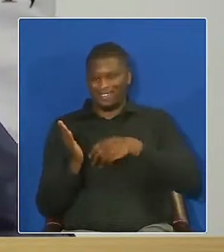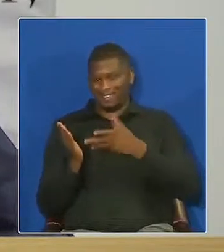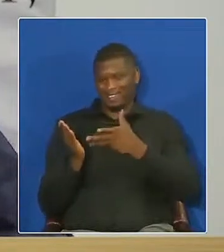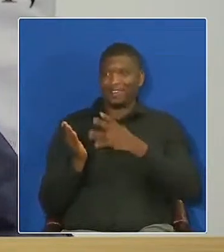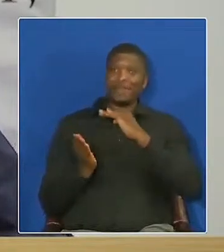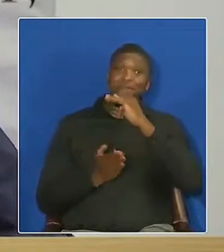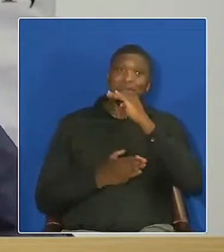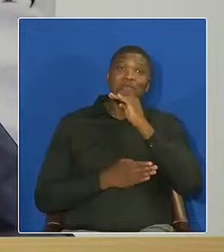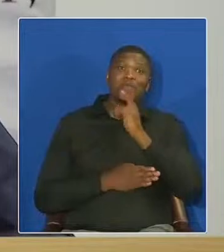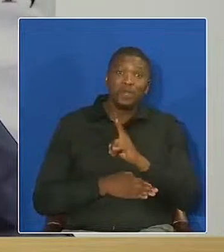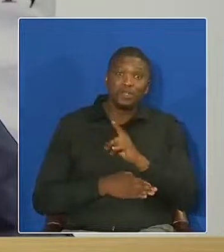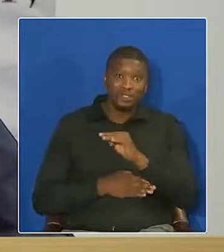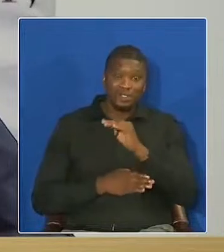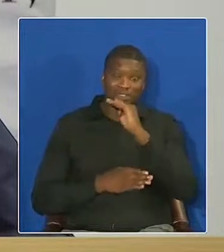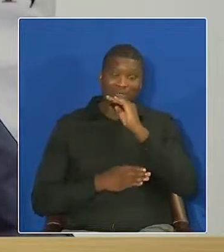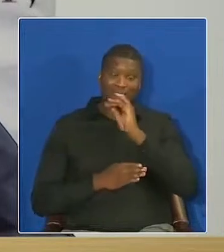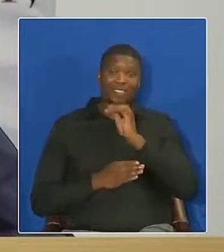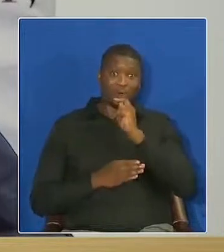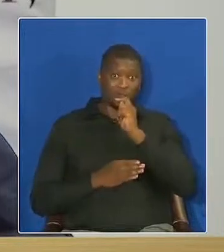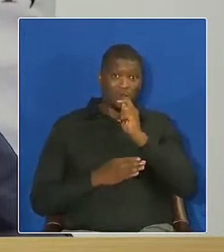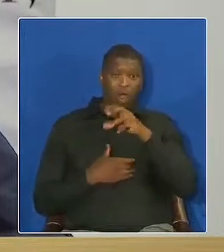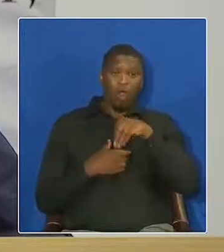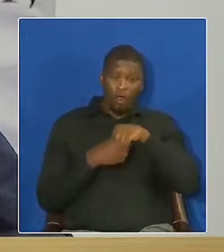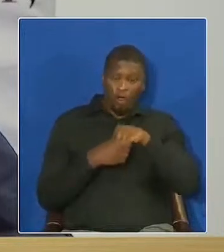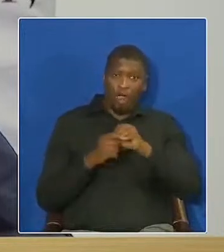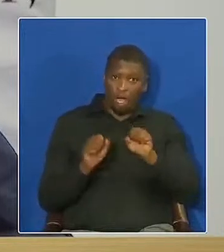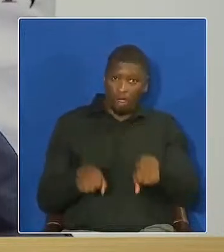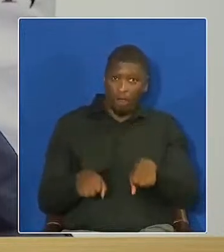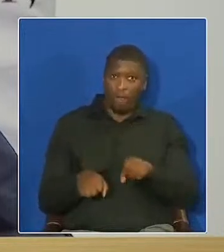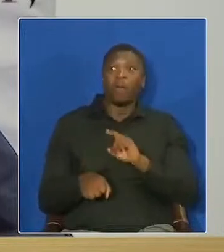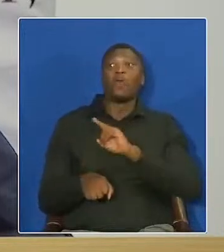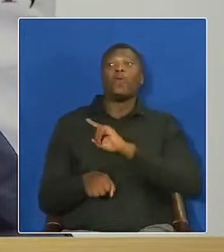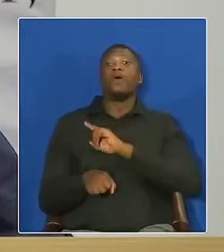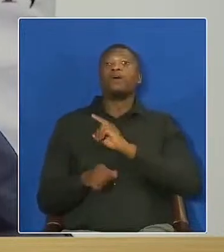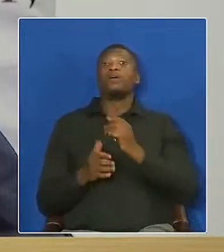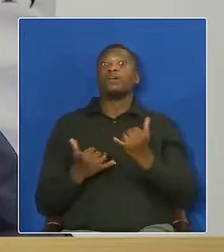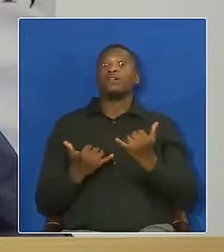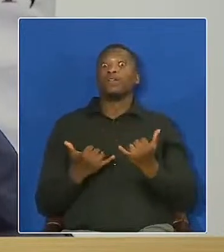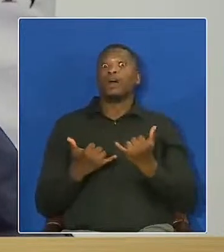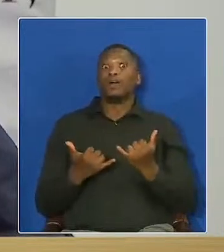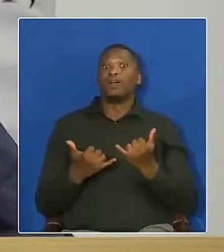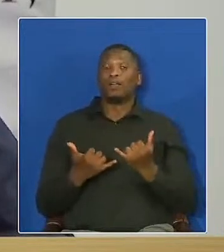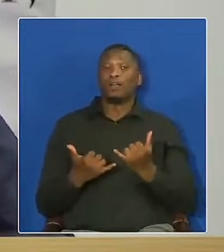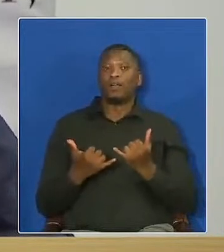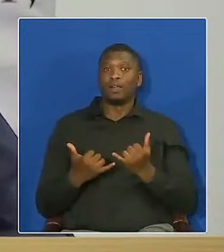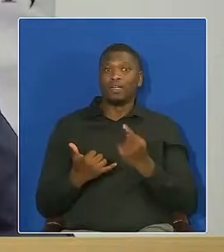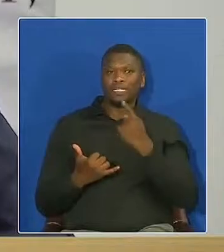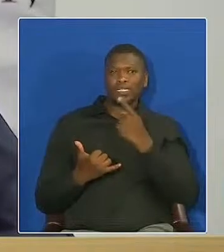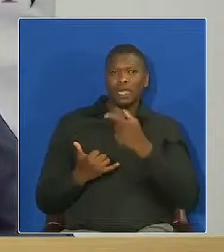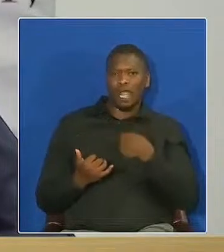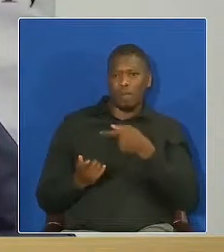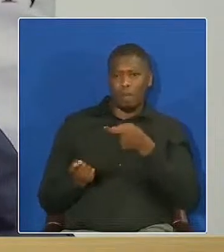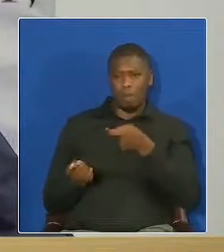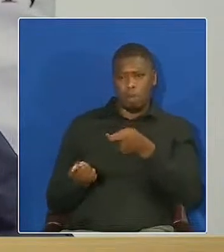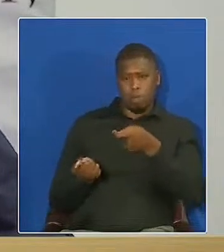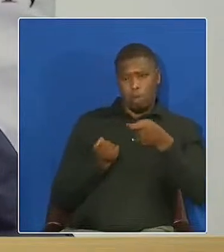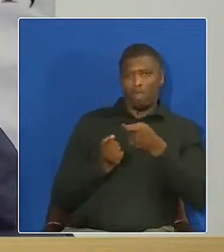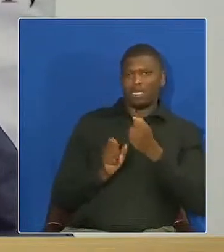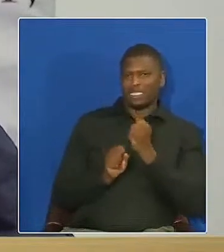that in totality, because now the pulling something this